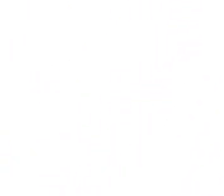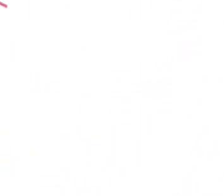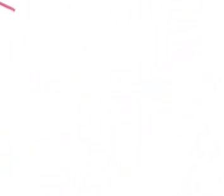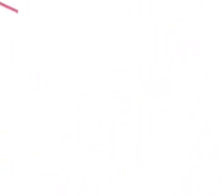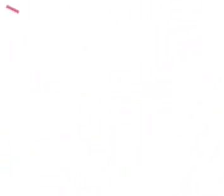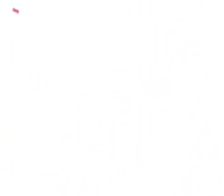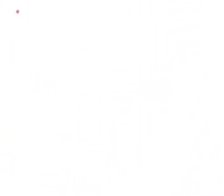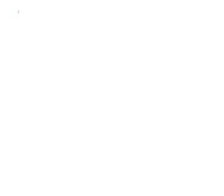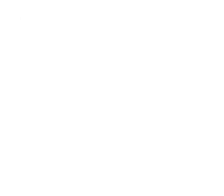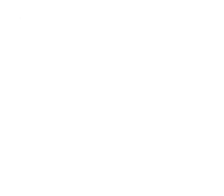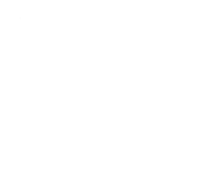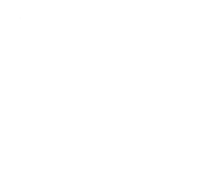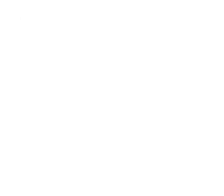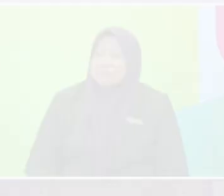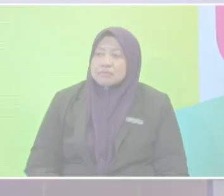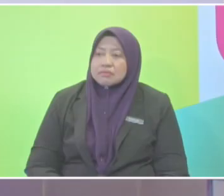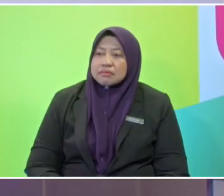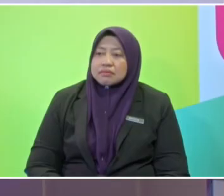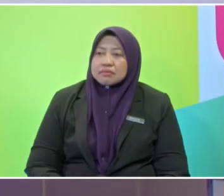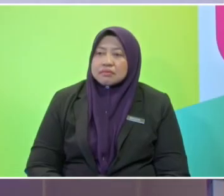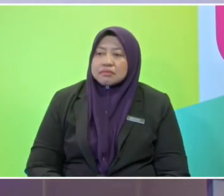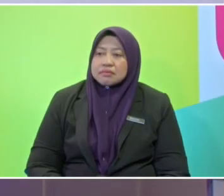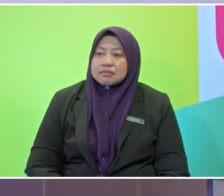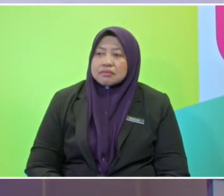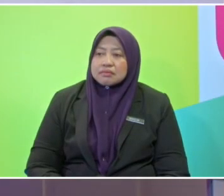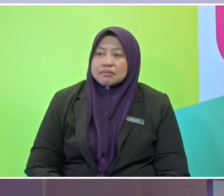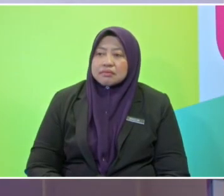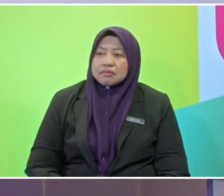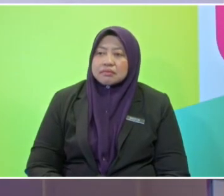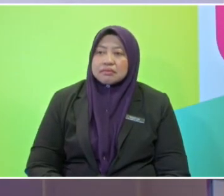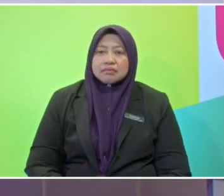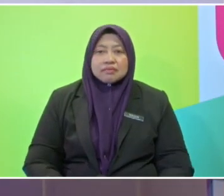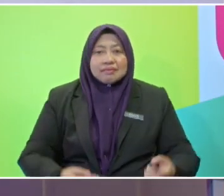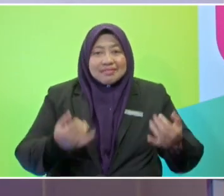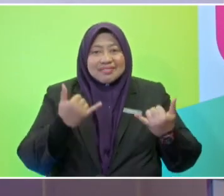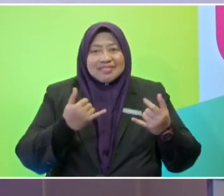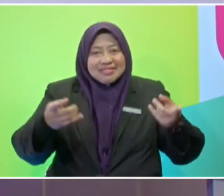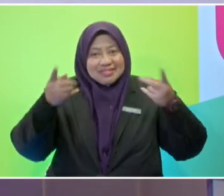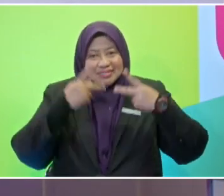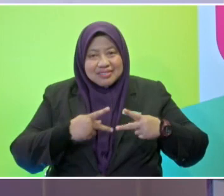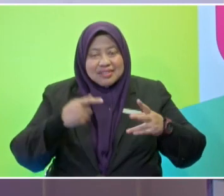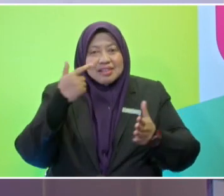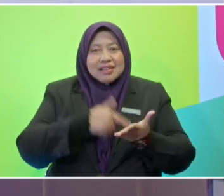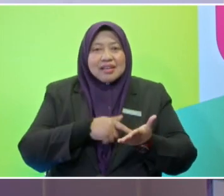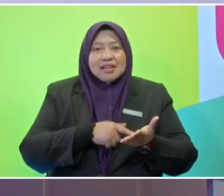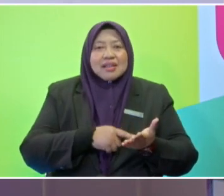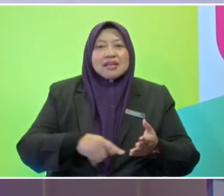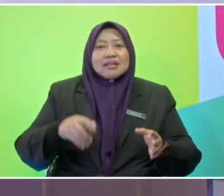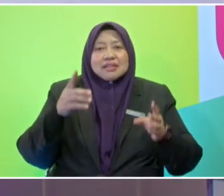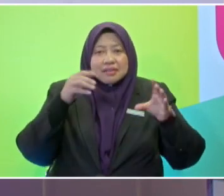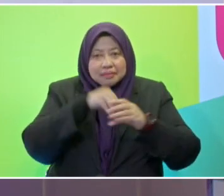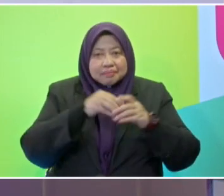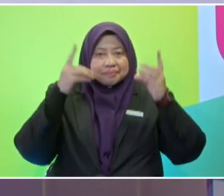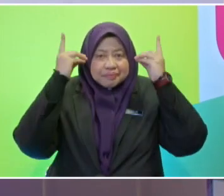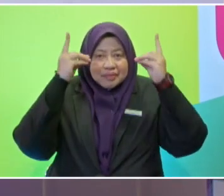EduwebTV KPM. Hi pupils, welcome back to slot Tahap 2 for EduwebTV KPM, and for